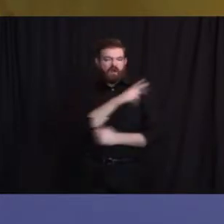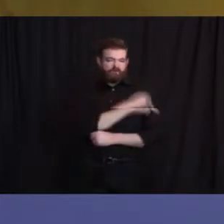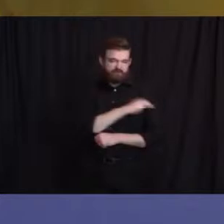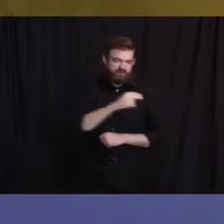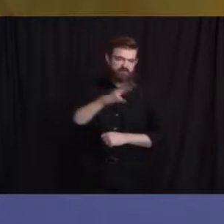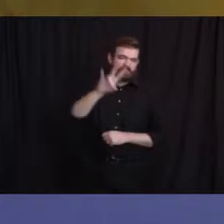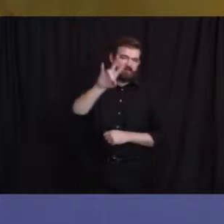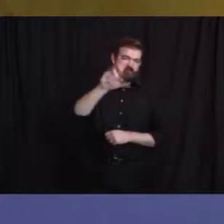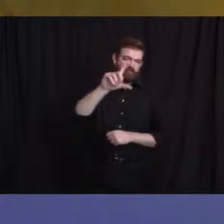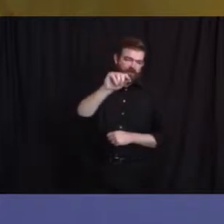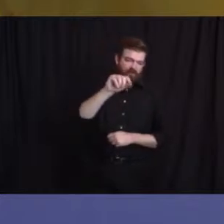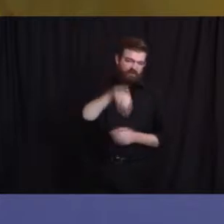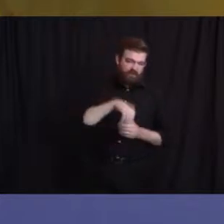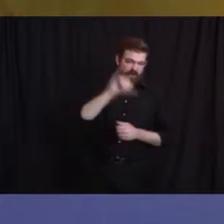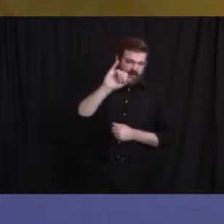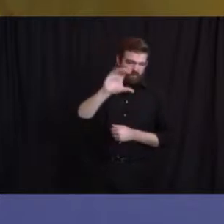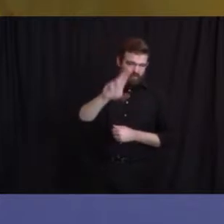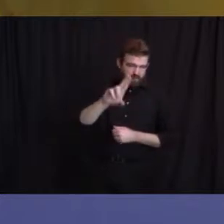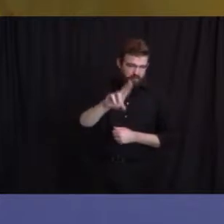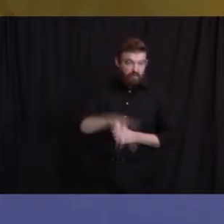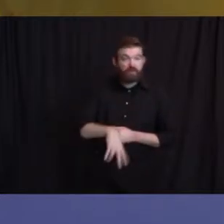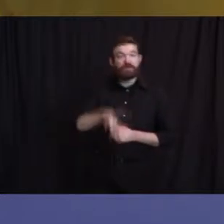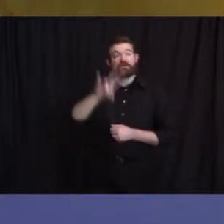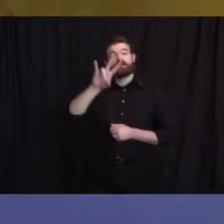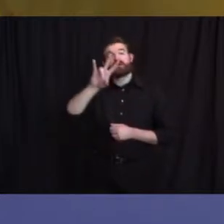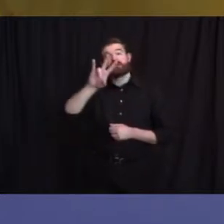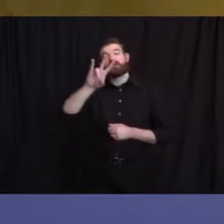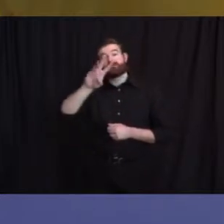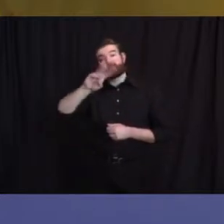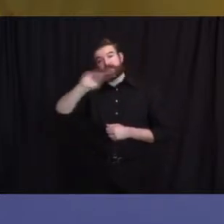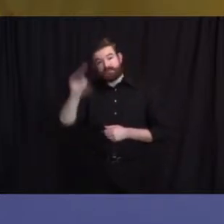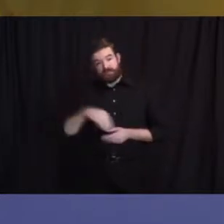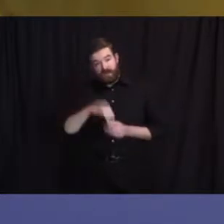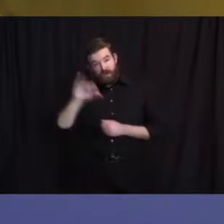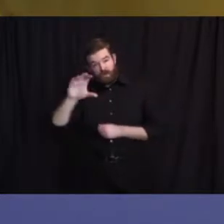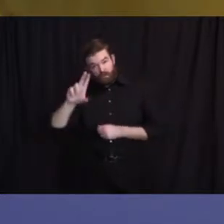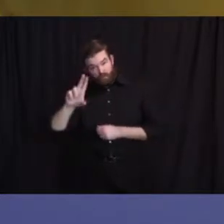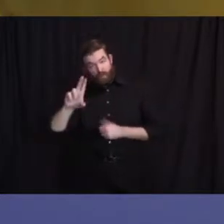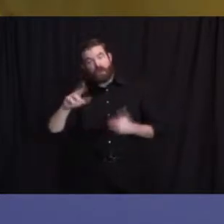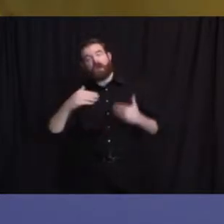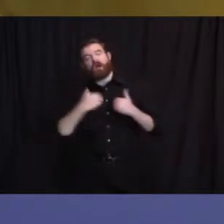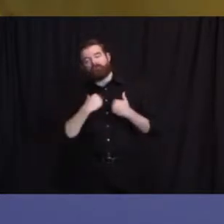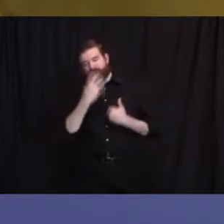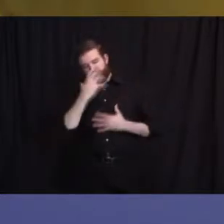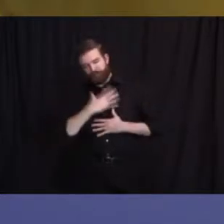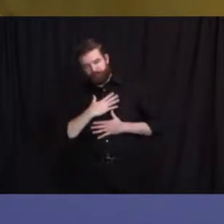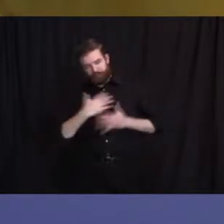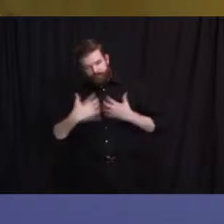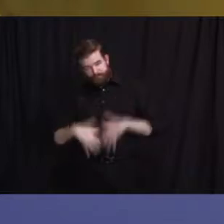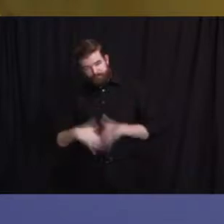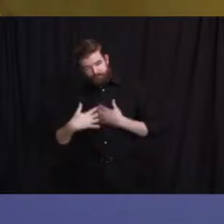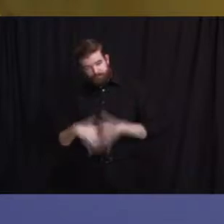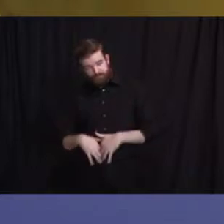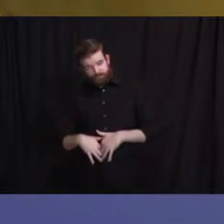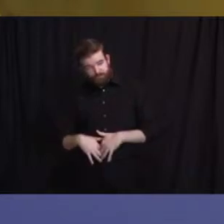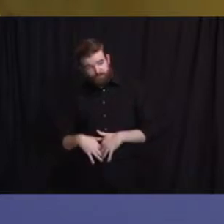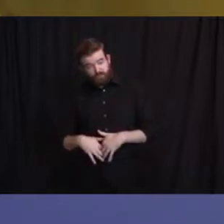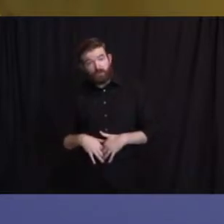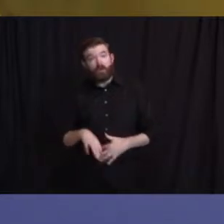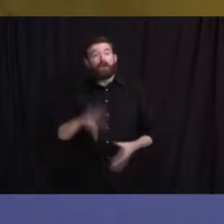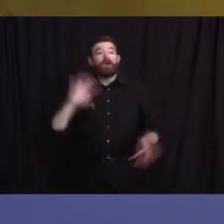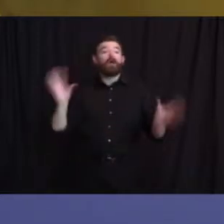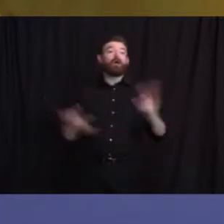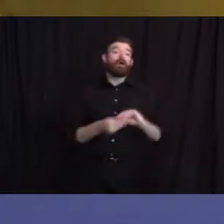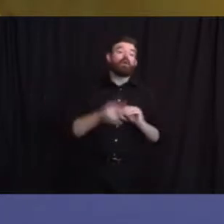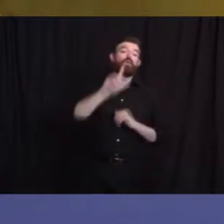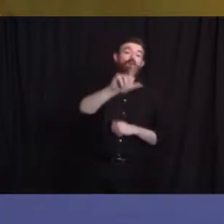which 76% of them are on ventilators. I'm reporting today a total of 26